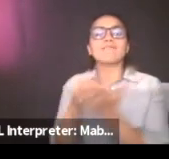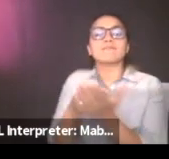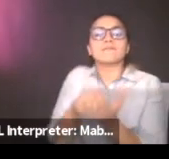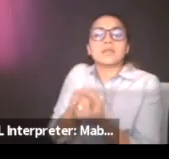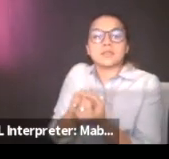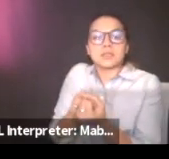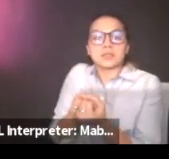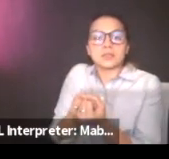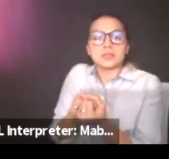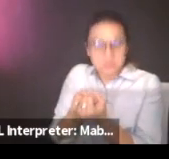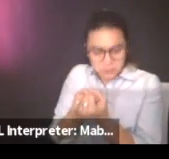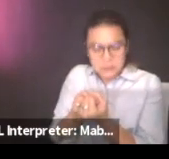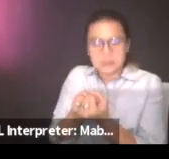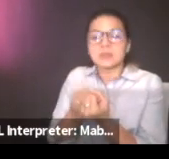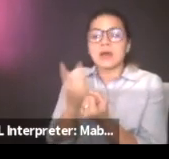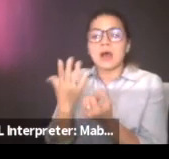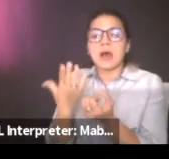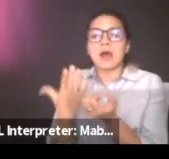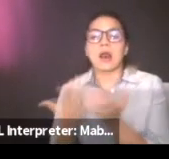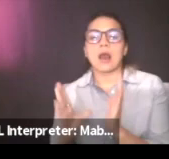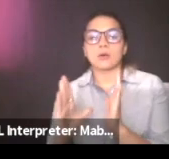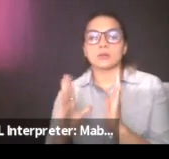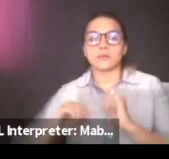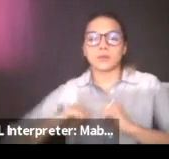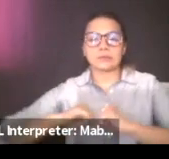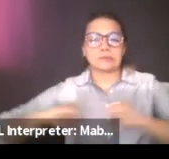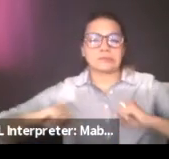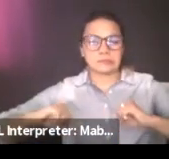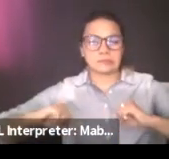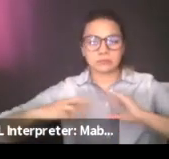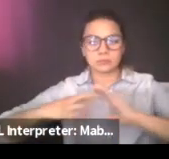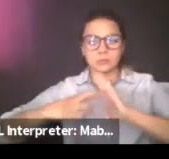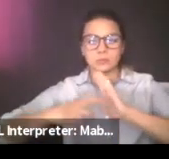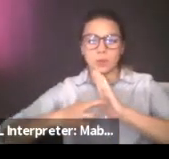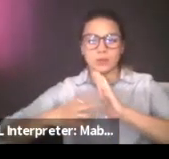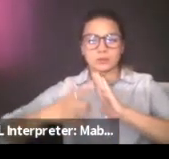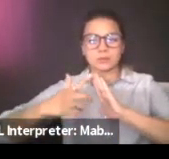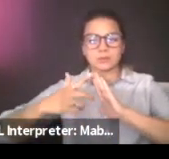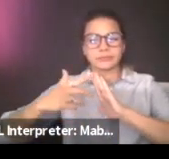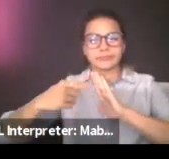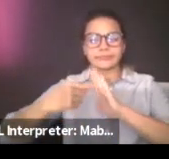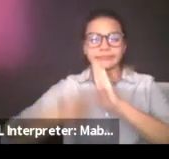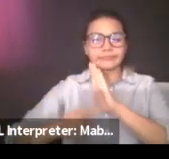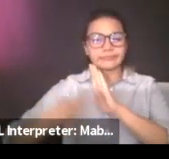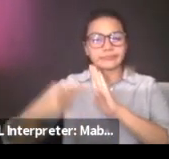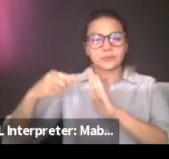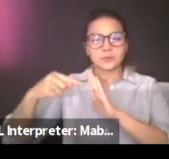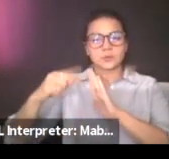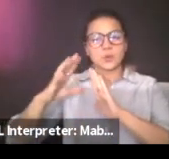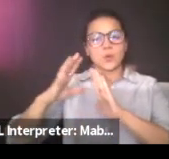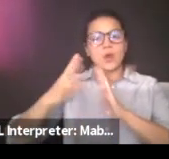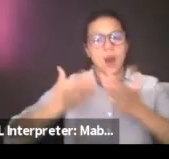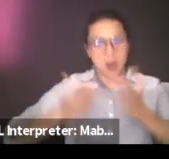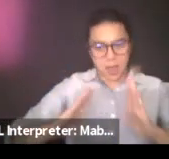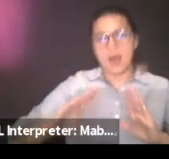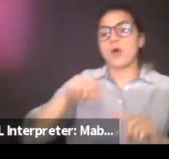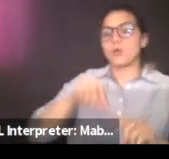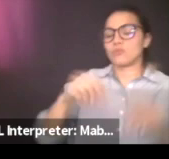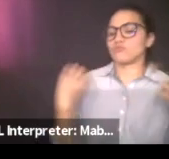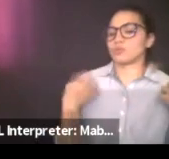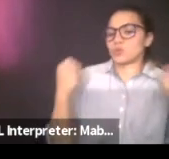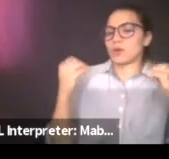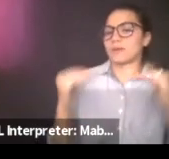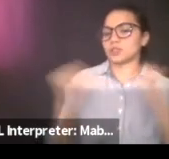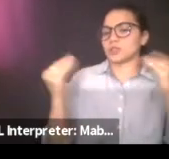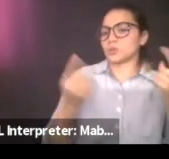to restorative justice. So the question is, and this is something that, you know, we worked very deeply with when I was at the Restorative Justice Project